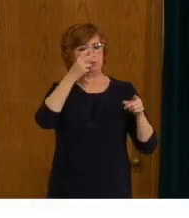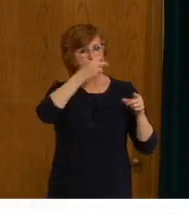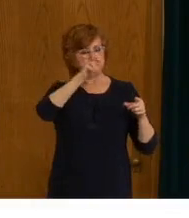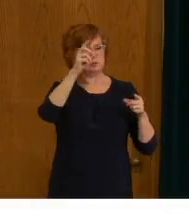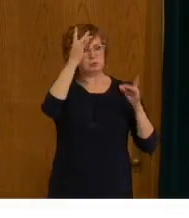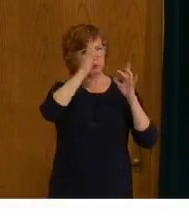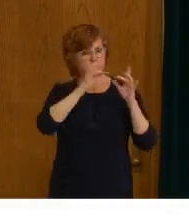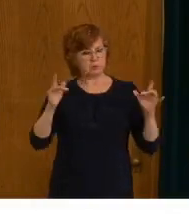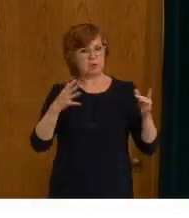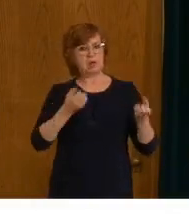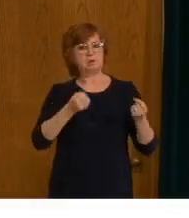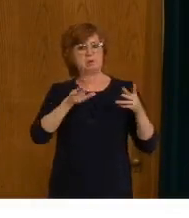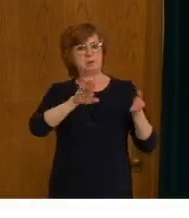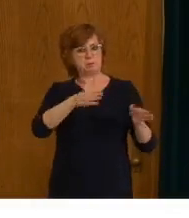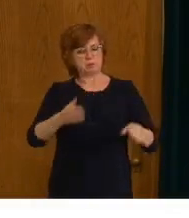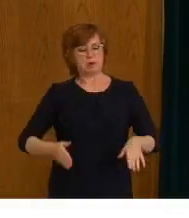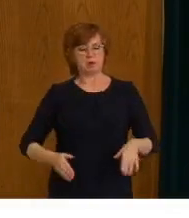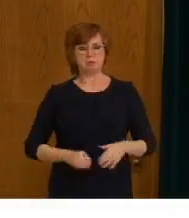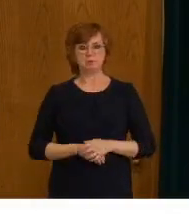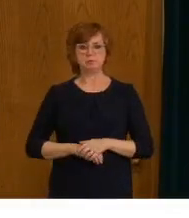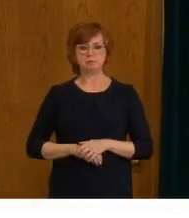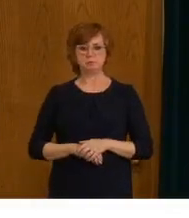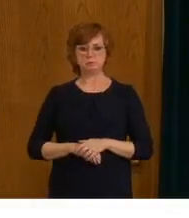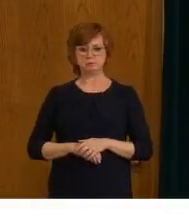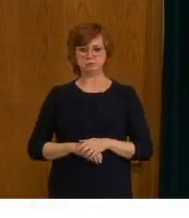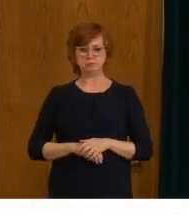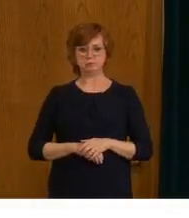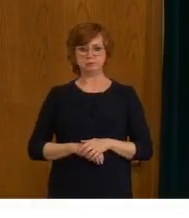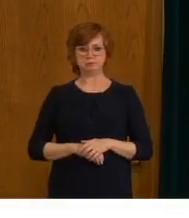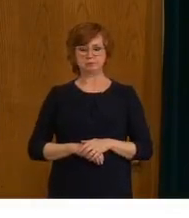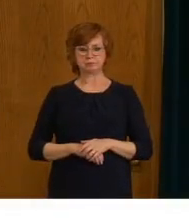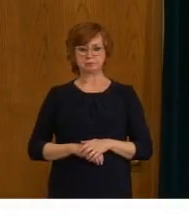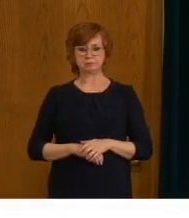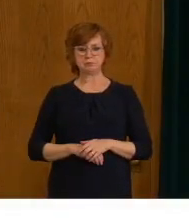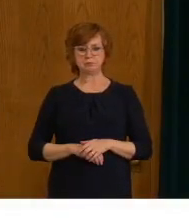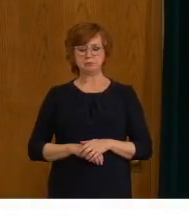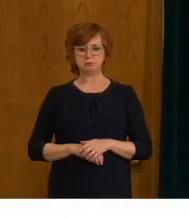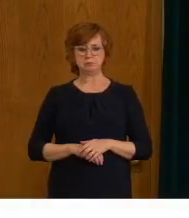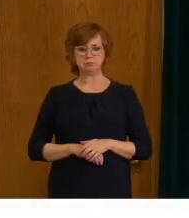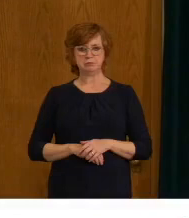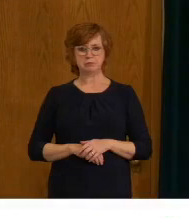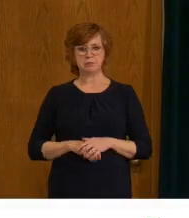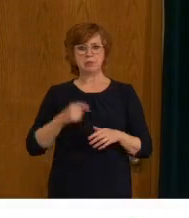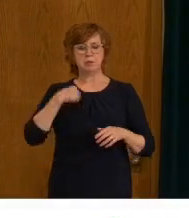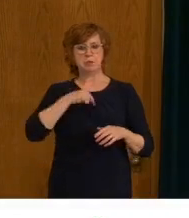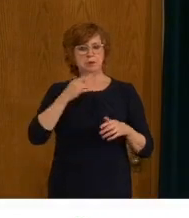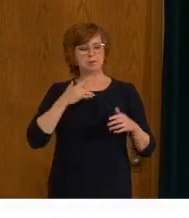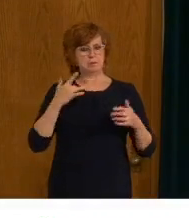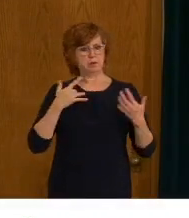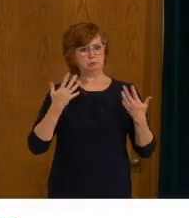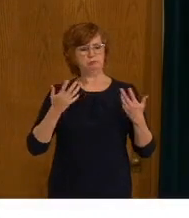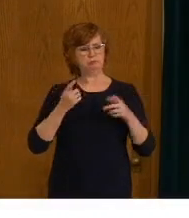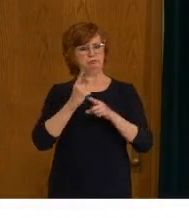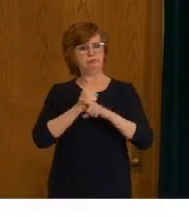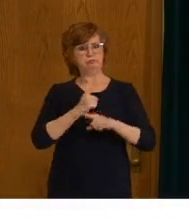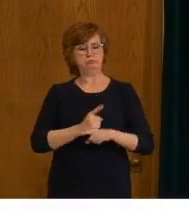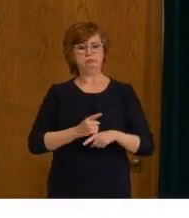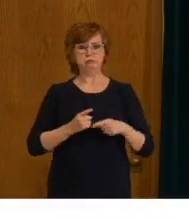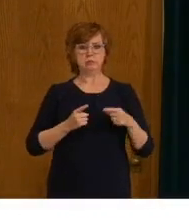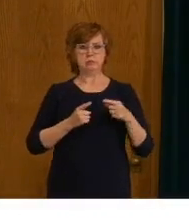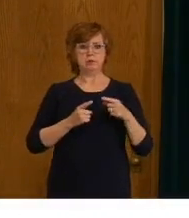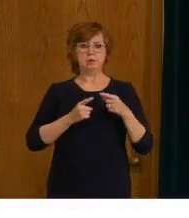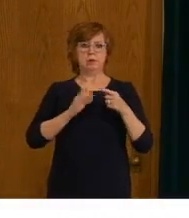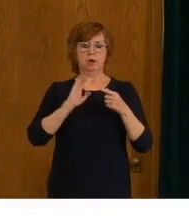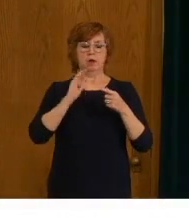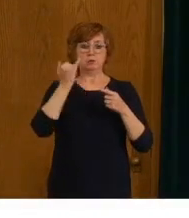of breakthrough cases, I think we are increasingly confident that as long as we can keep our case numbers low, comply